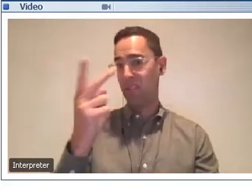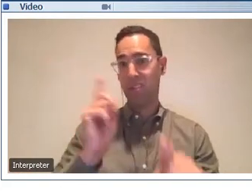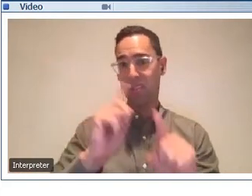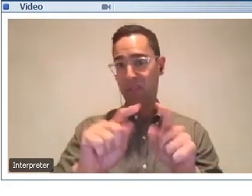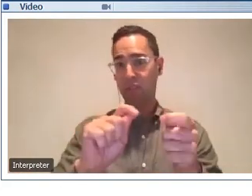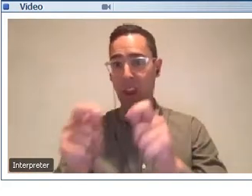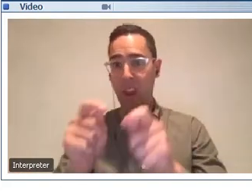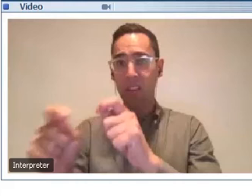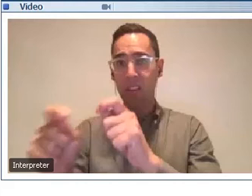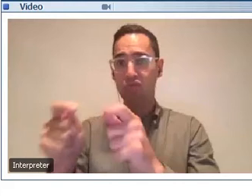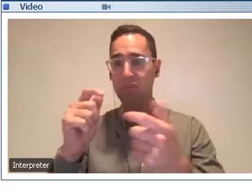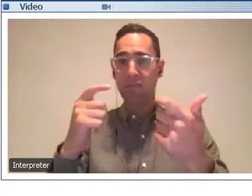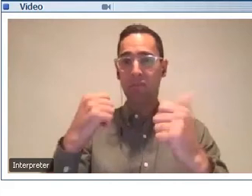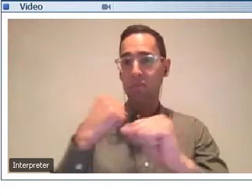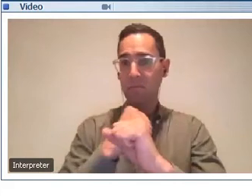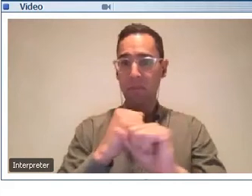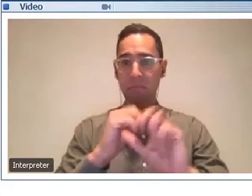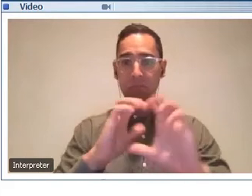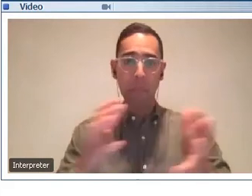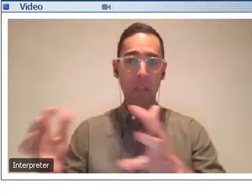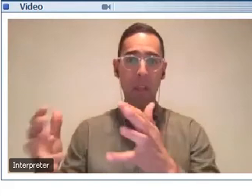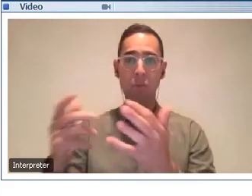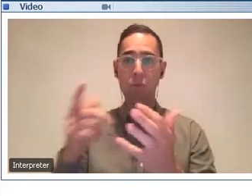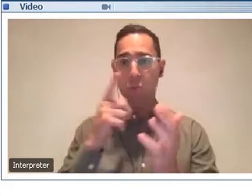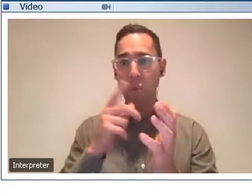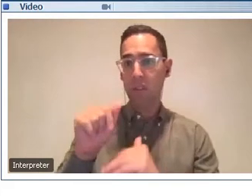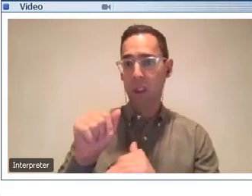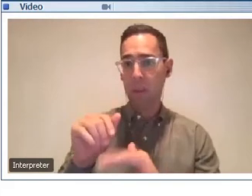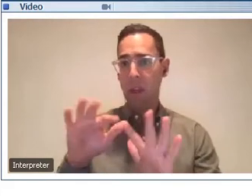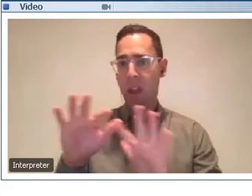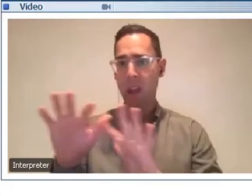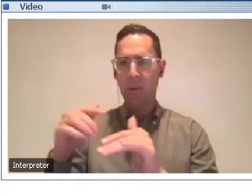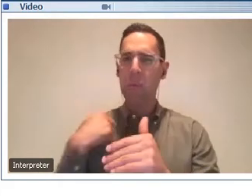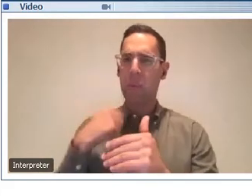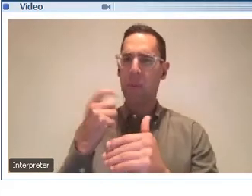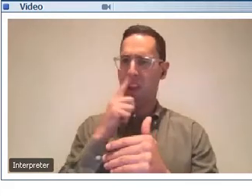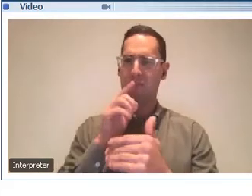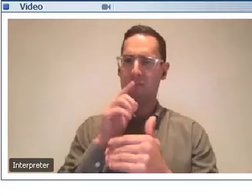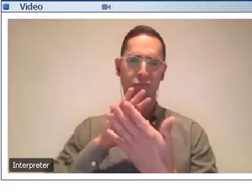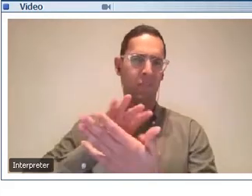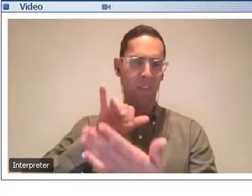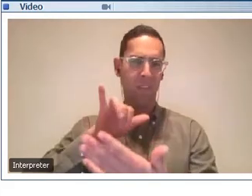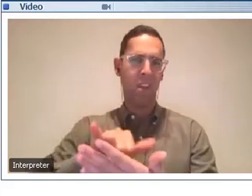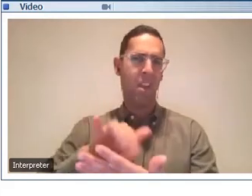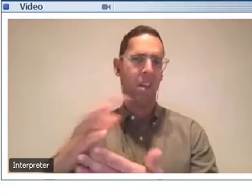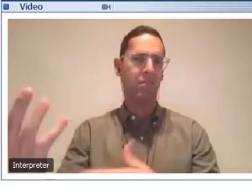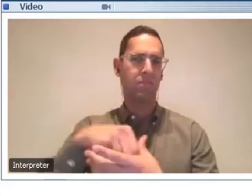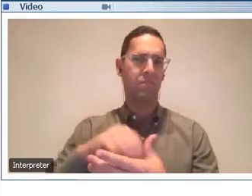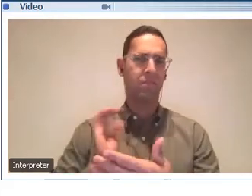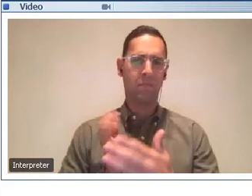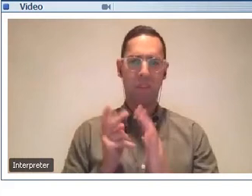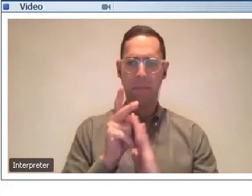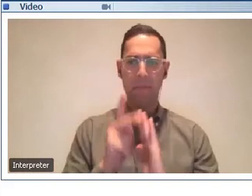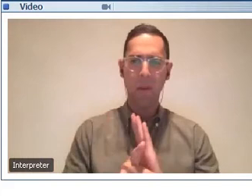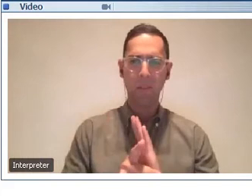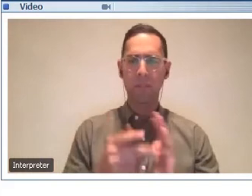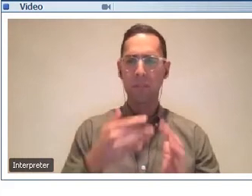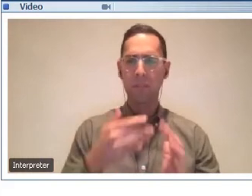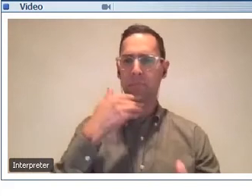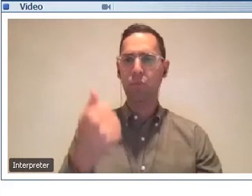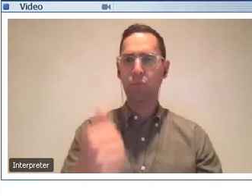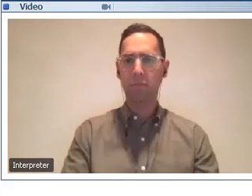that can address and that can meet the realities of modern work-family balance needs. Next